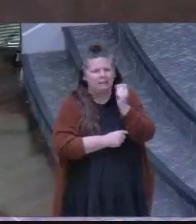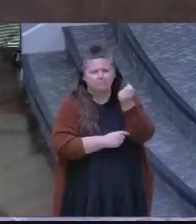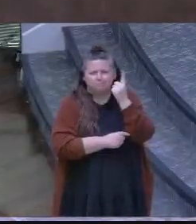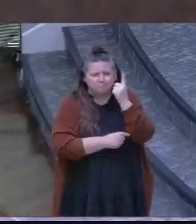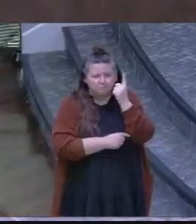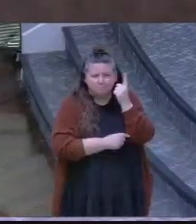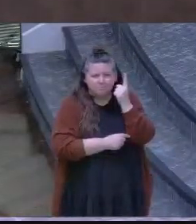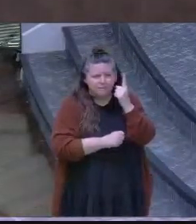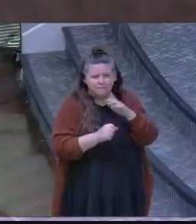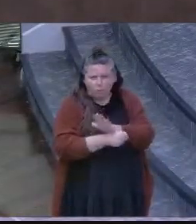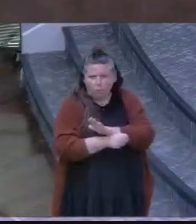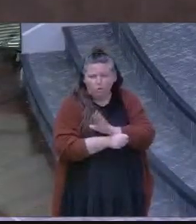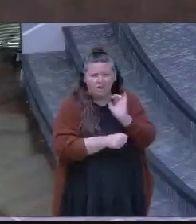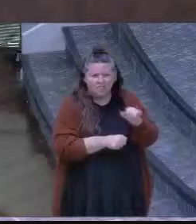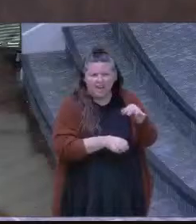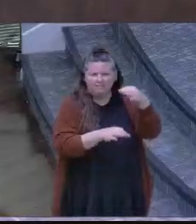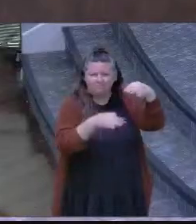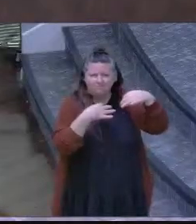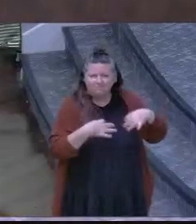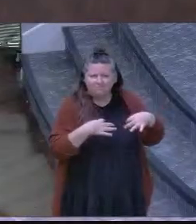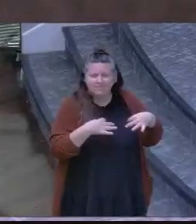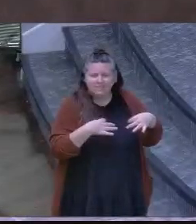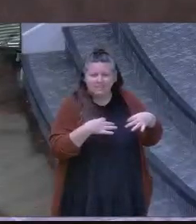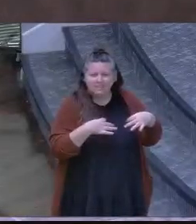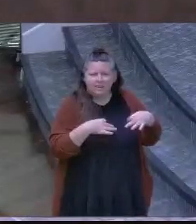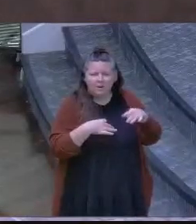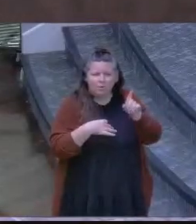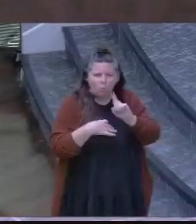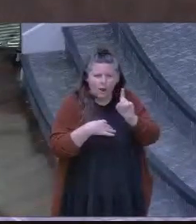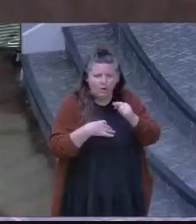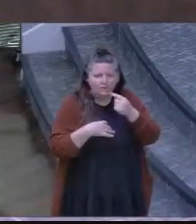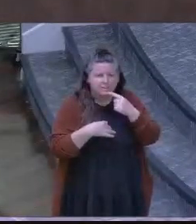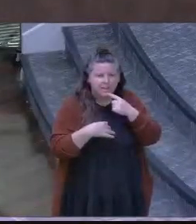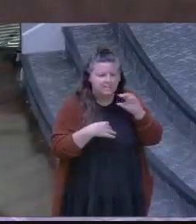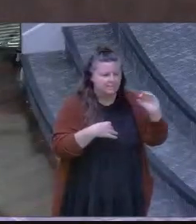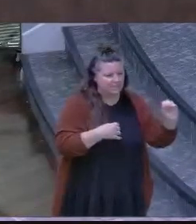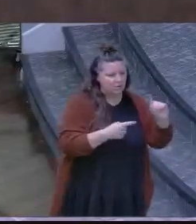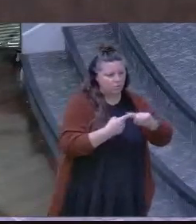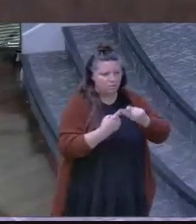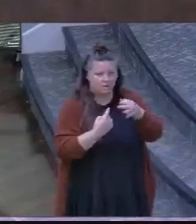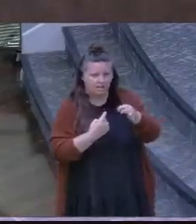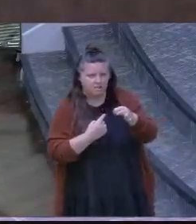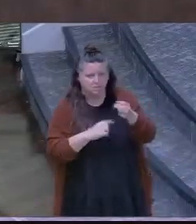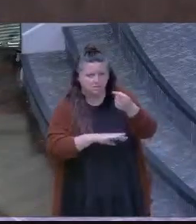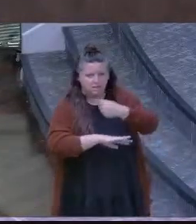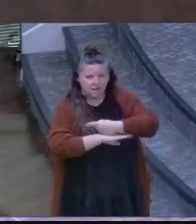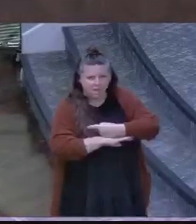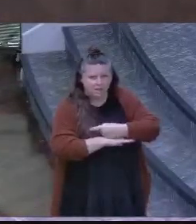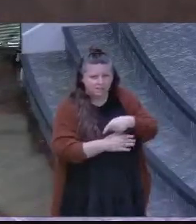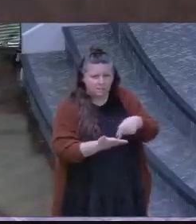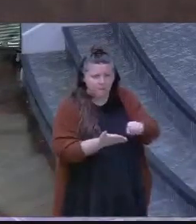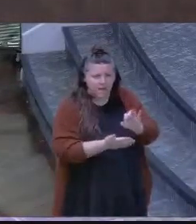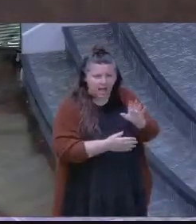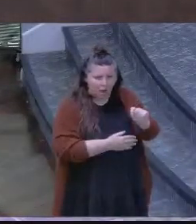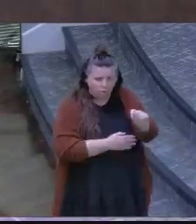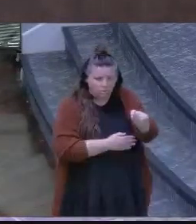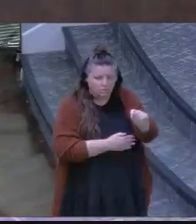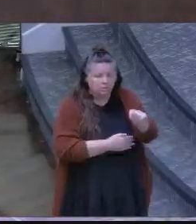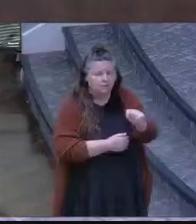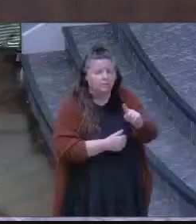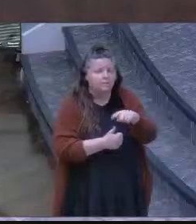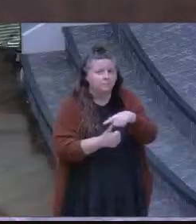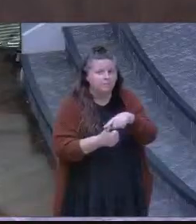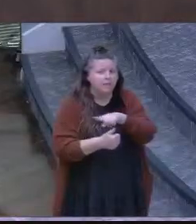there, where they talked about the 0 to 19 days payout. And then the two other